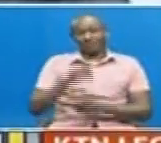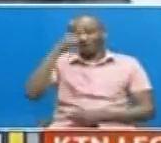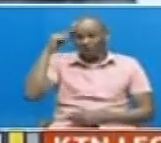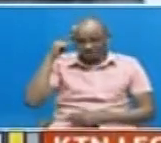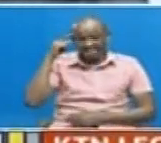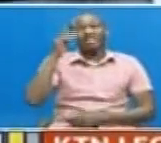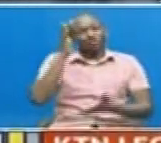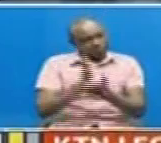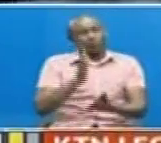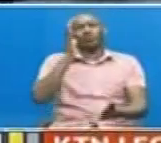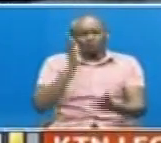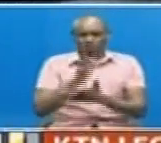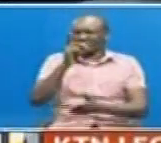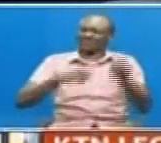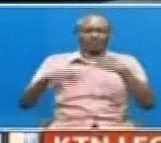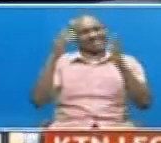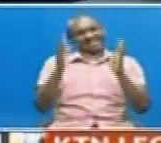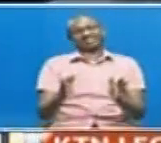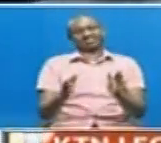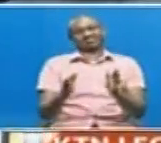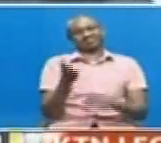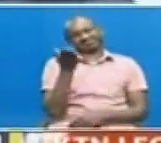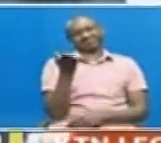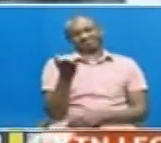because indeed you conquered Ebola.